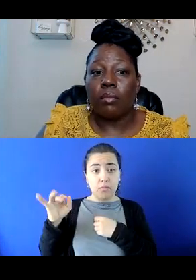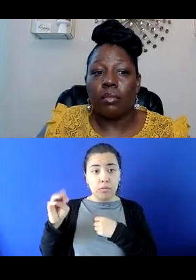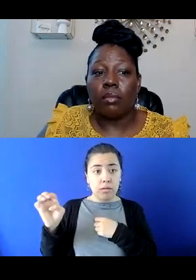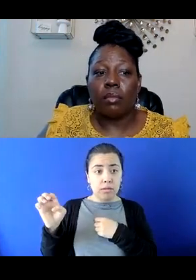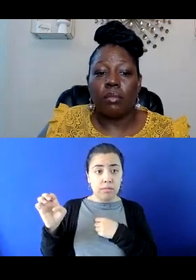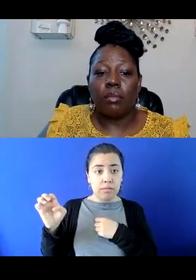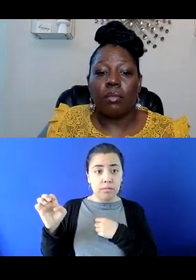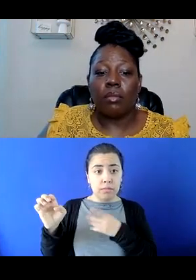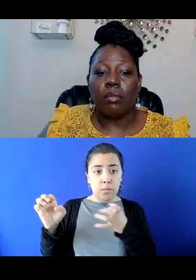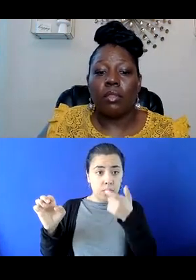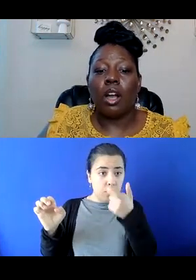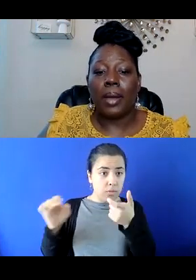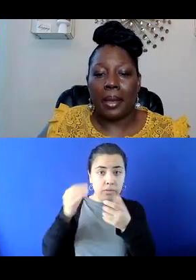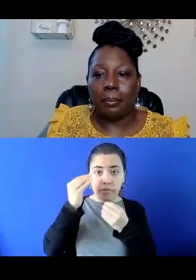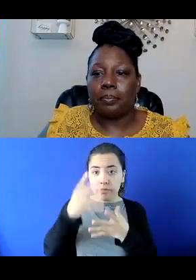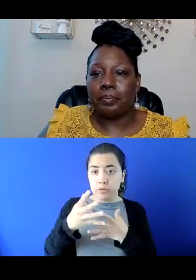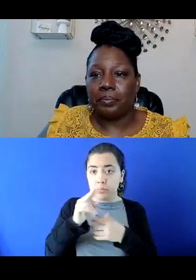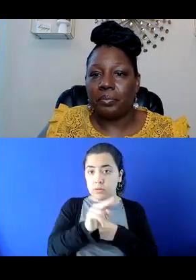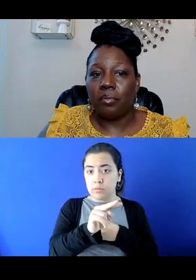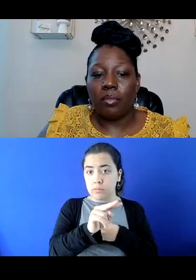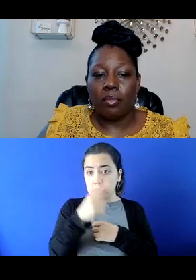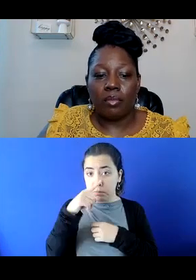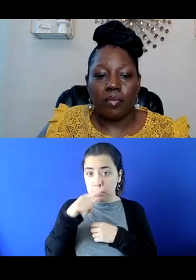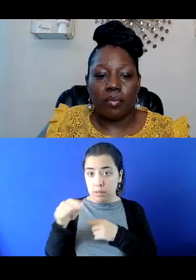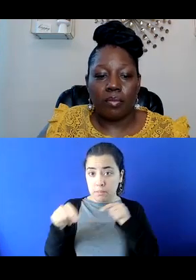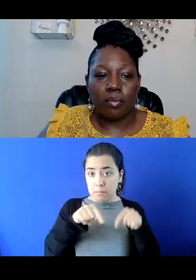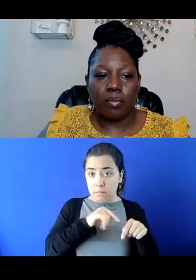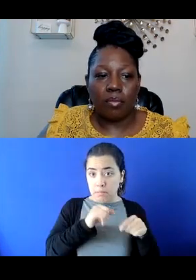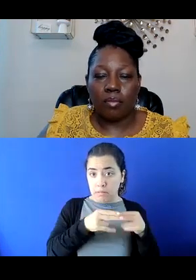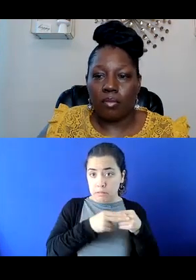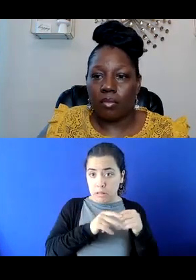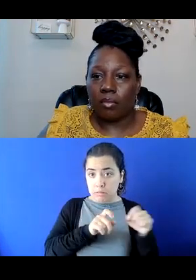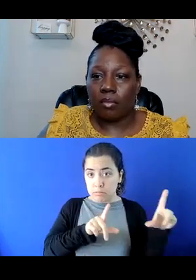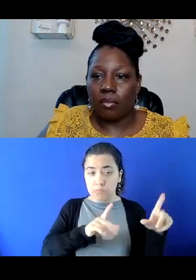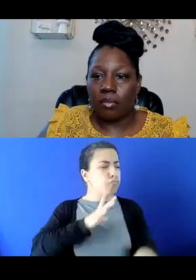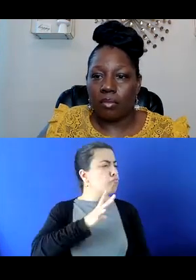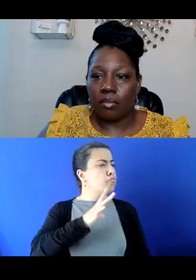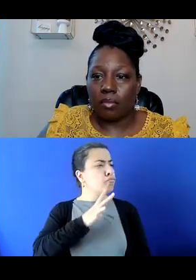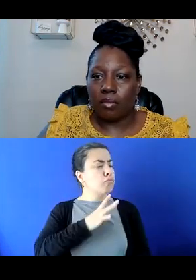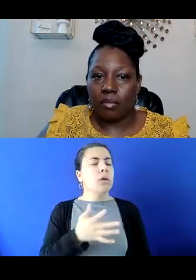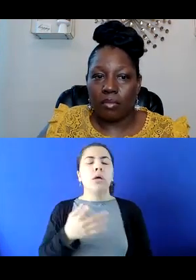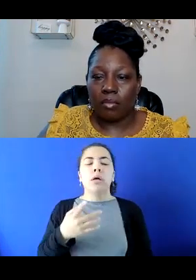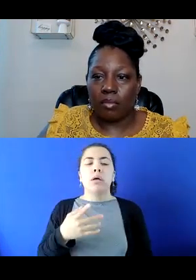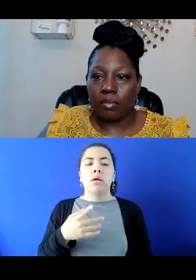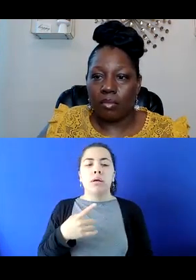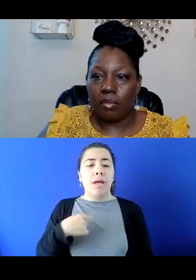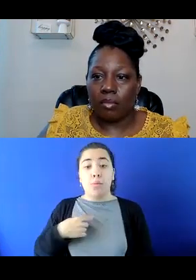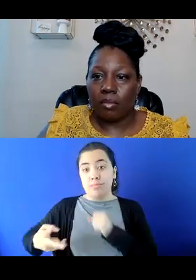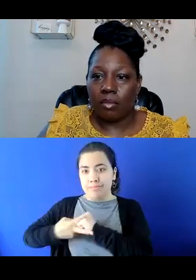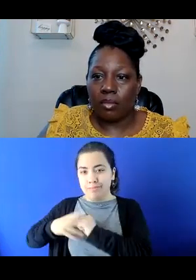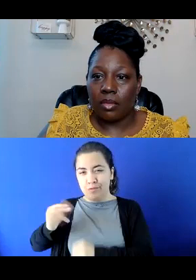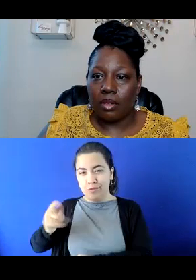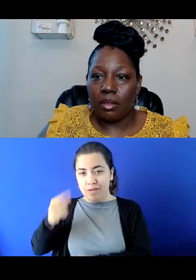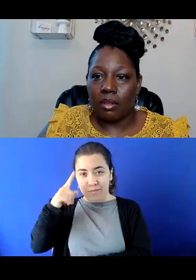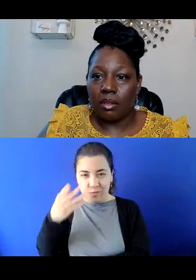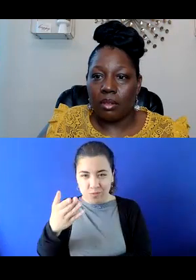want to see that information. Okay. And I will save all of this chat for you because there's such many warm